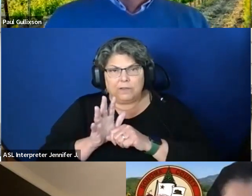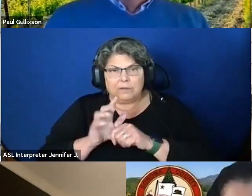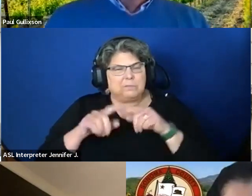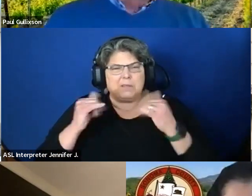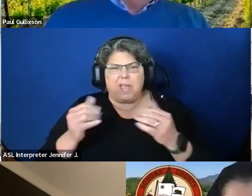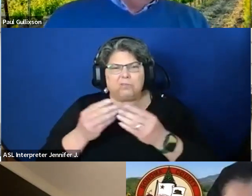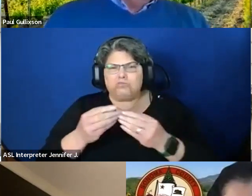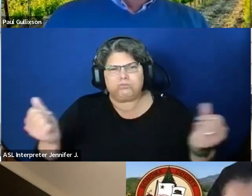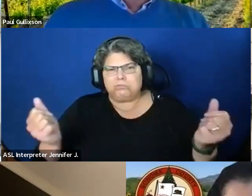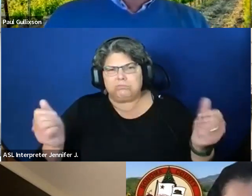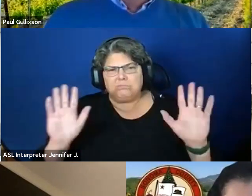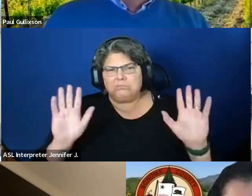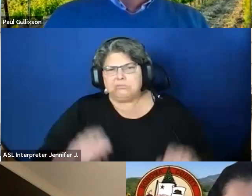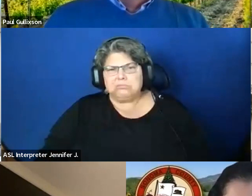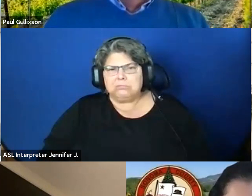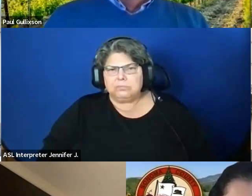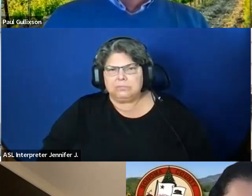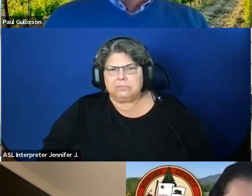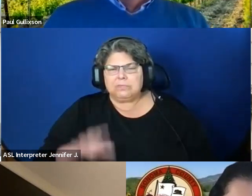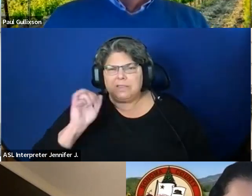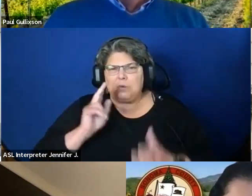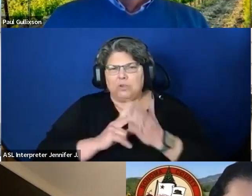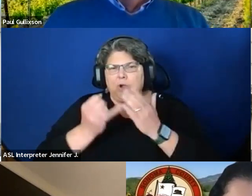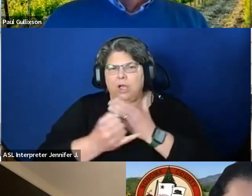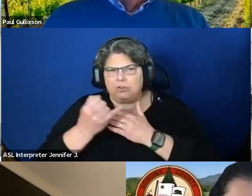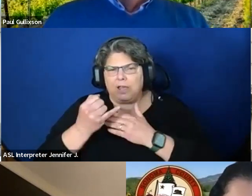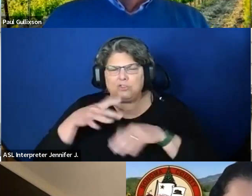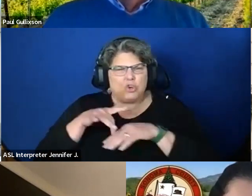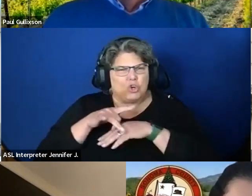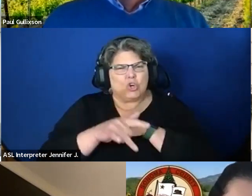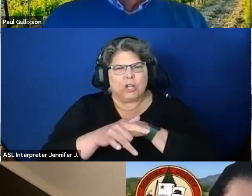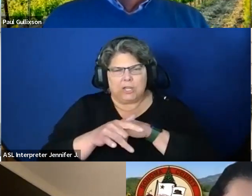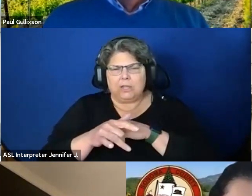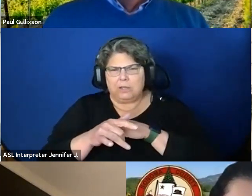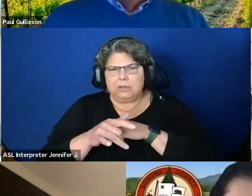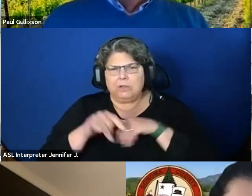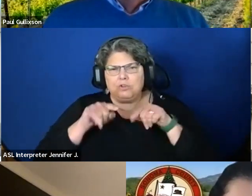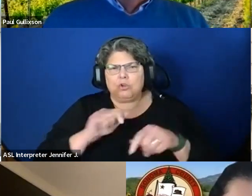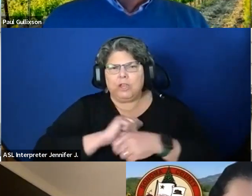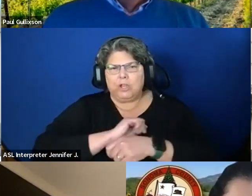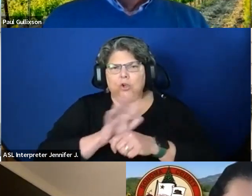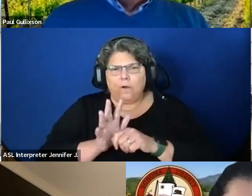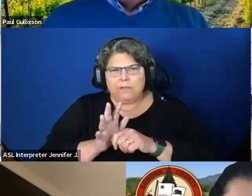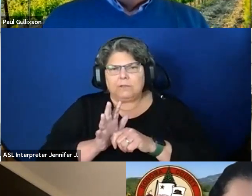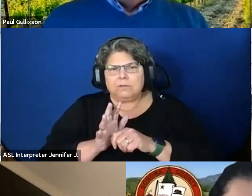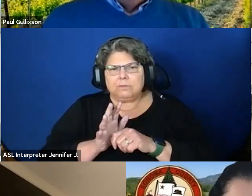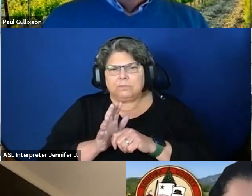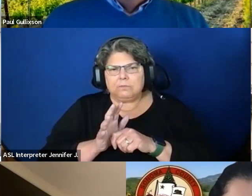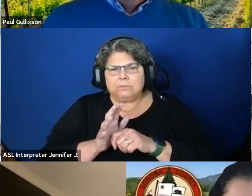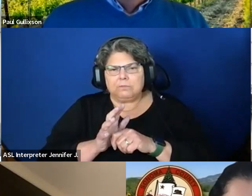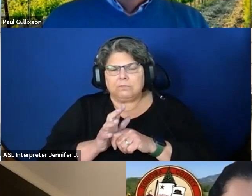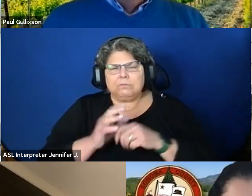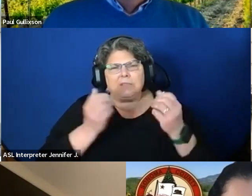out. So that was a project that was early on during COVID, which was a number